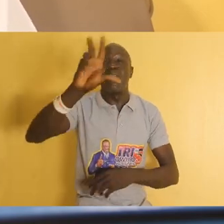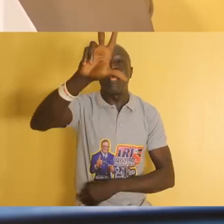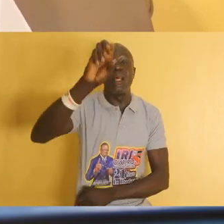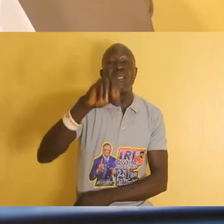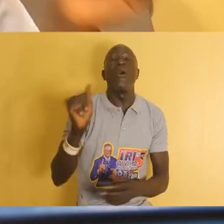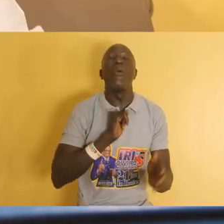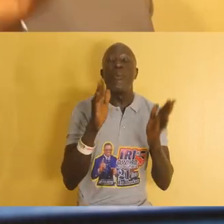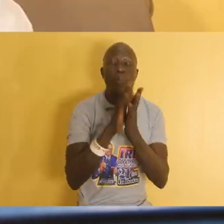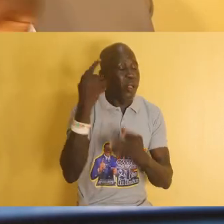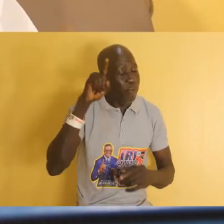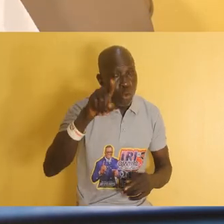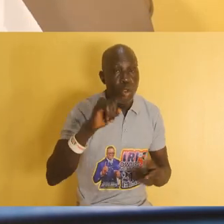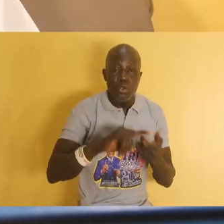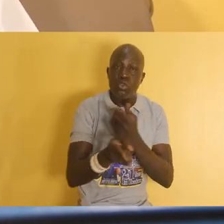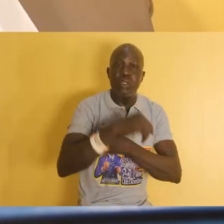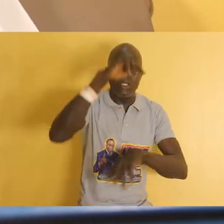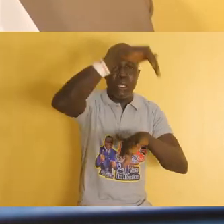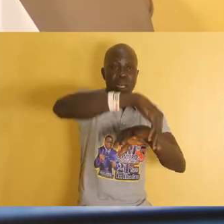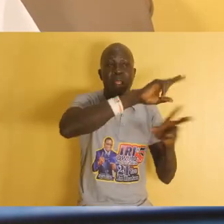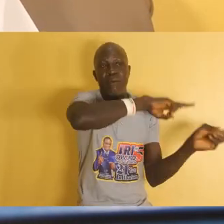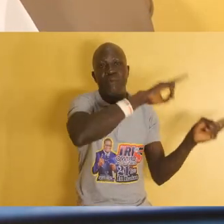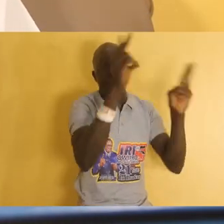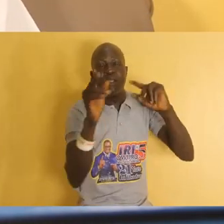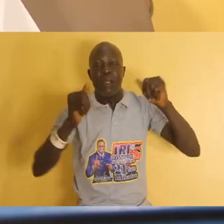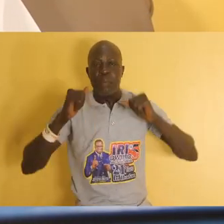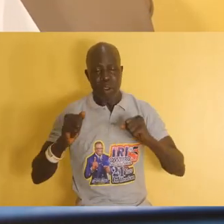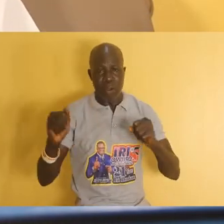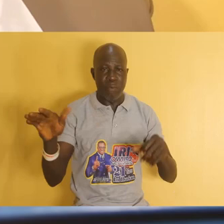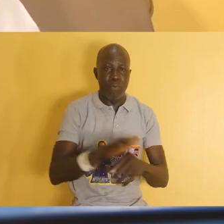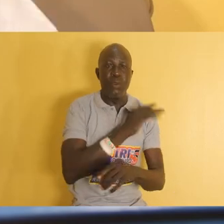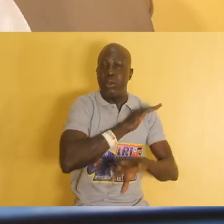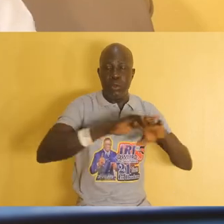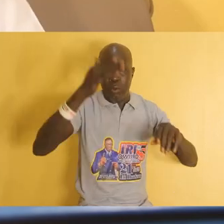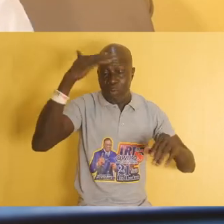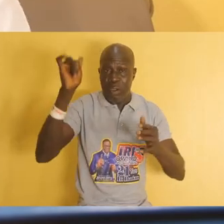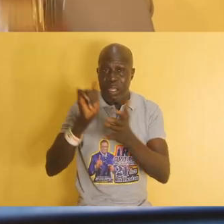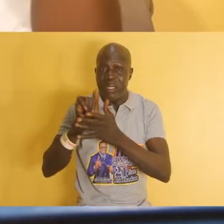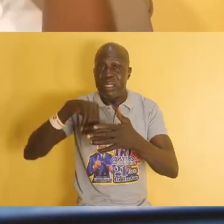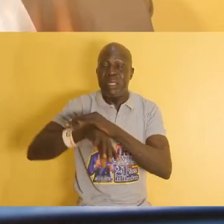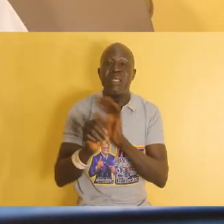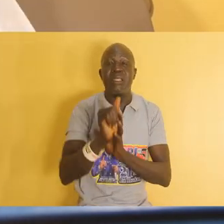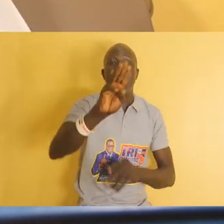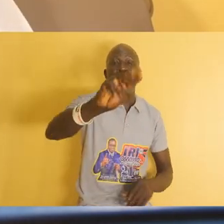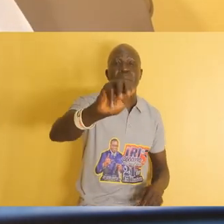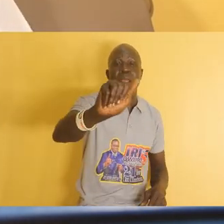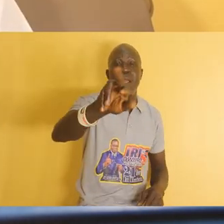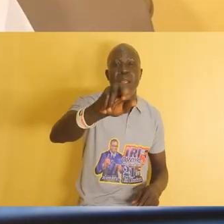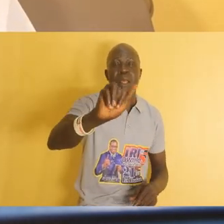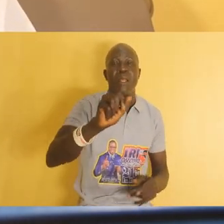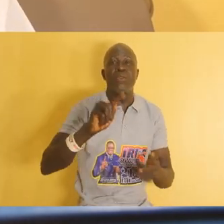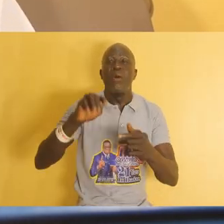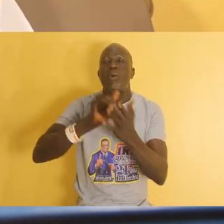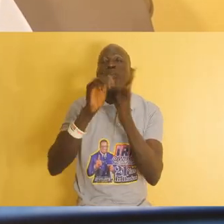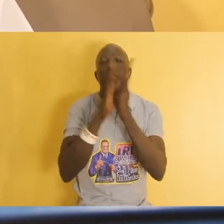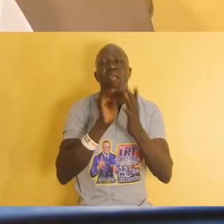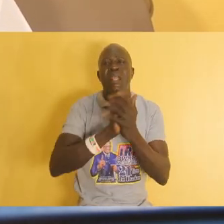prayer. Sorry, sorrow, ne. Tonight, we do. Oh, my God. I'm going to pray. At you, I'm going to pray. That